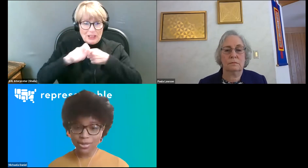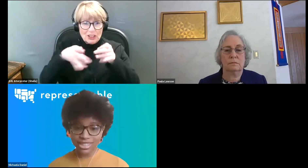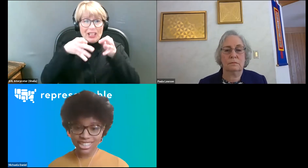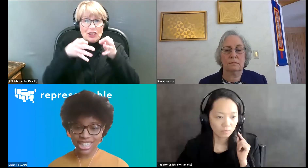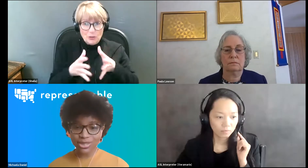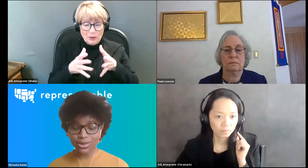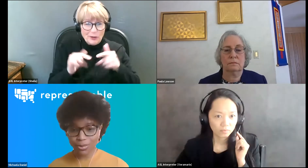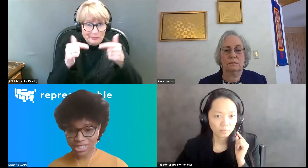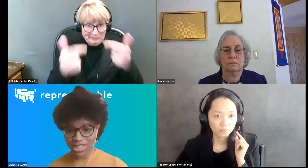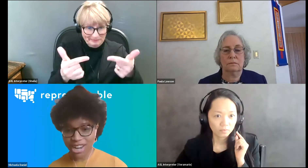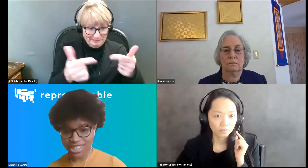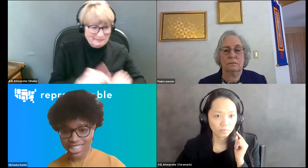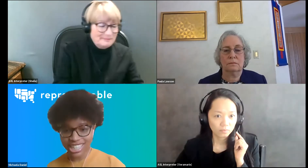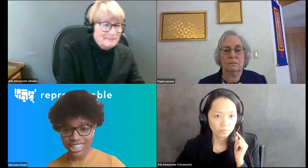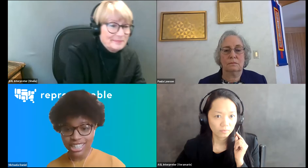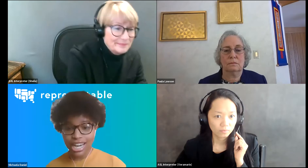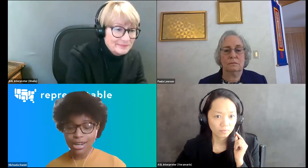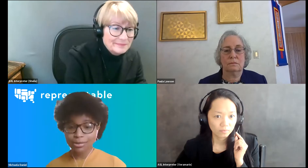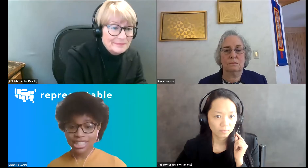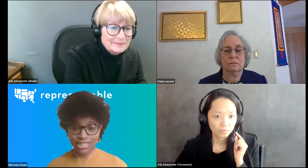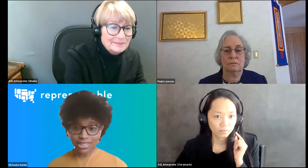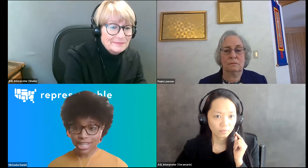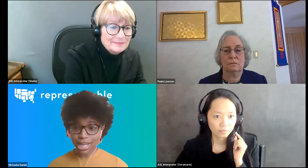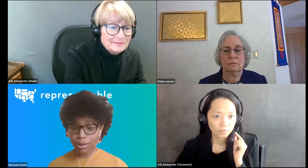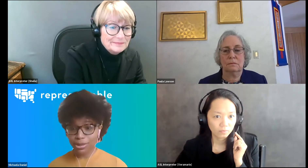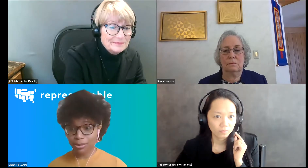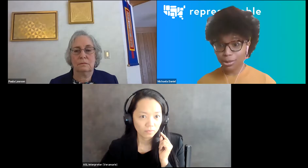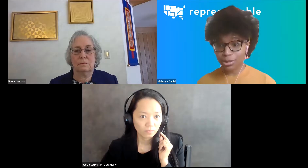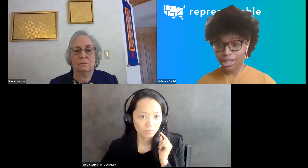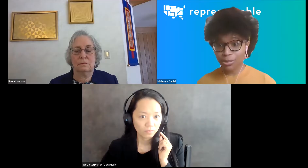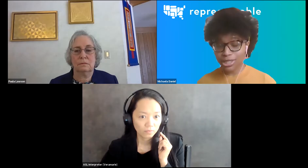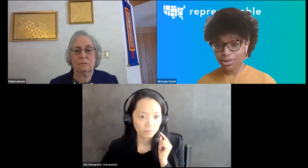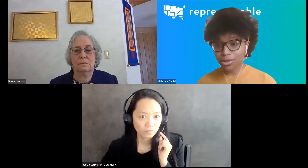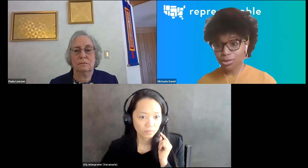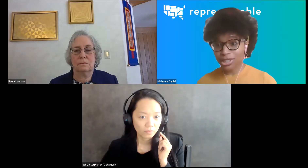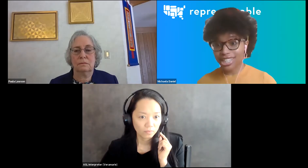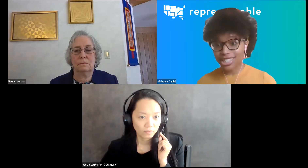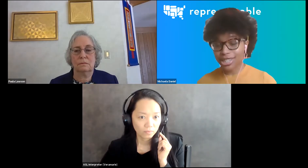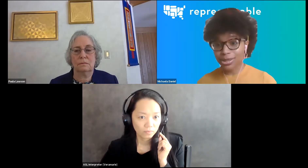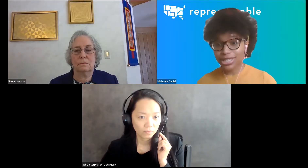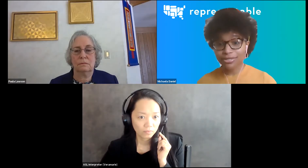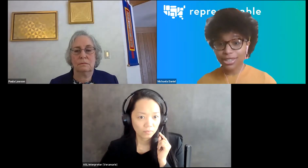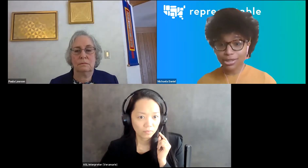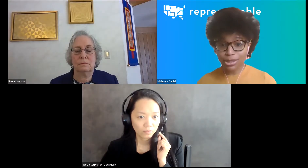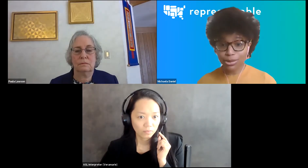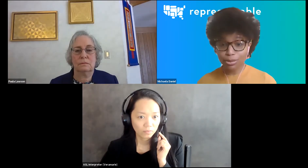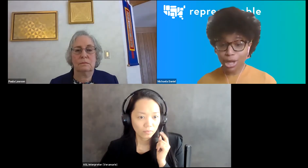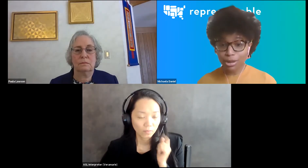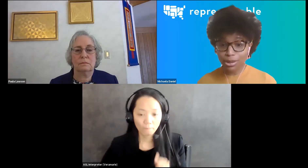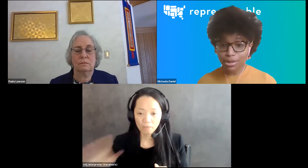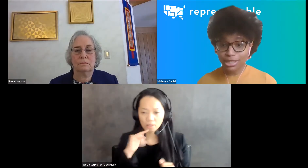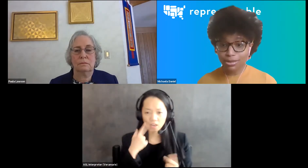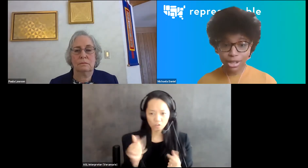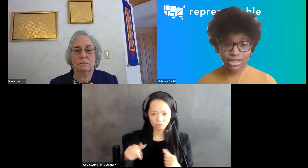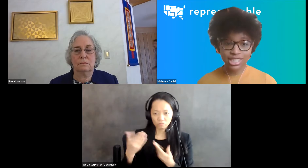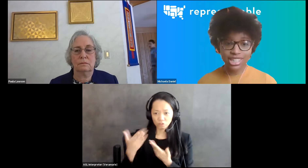Hi, everyone. Thank you so much for having us here. Like Jason said, Representable started when students realized that there was a fundamental